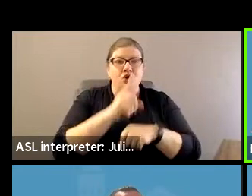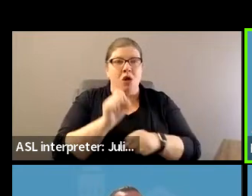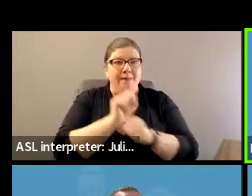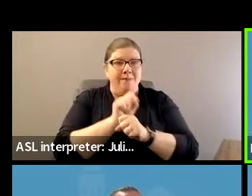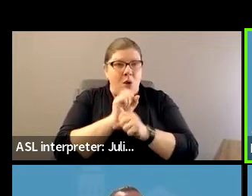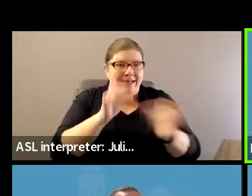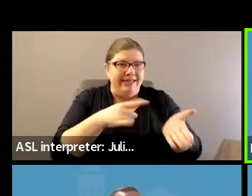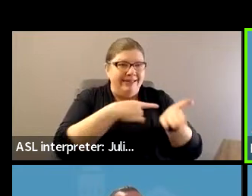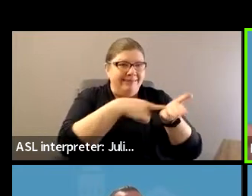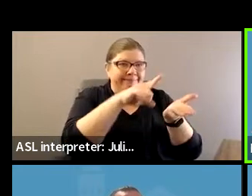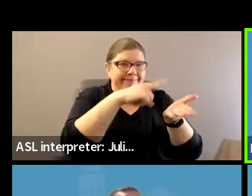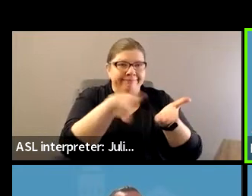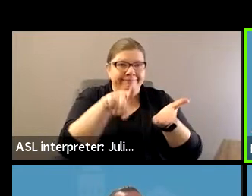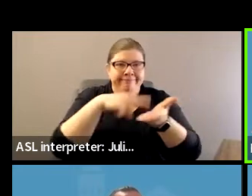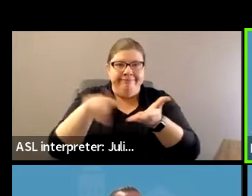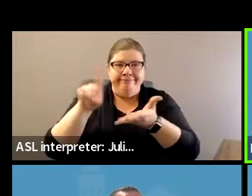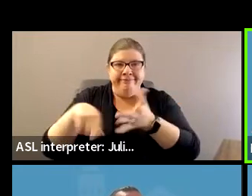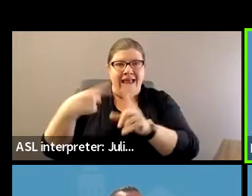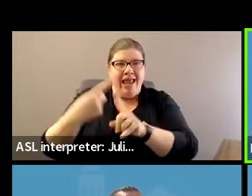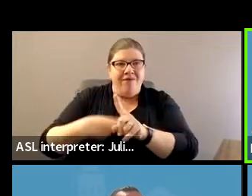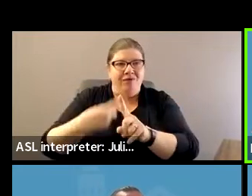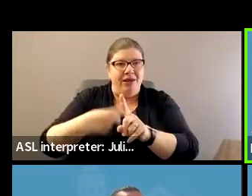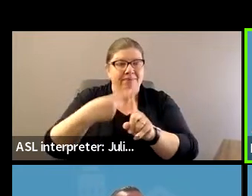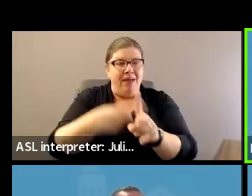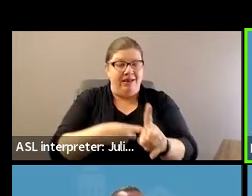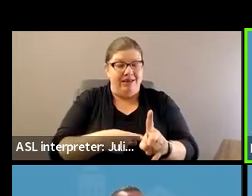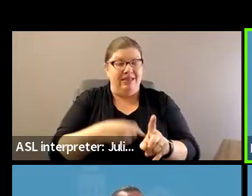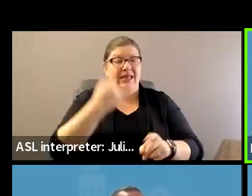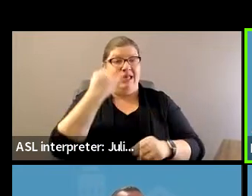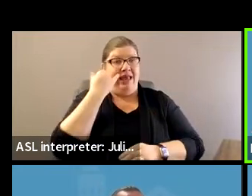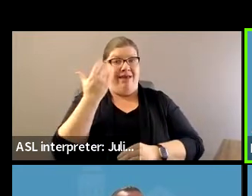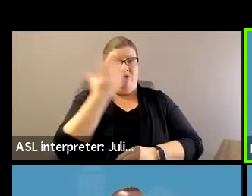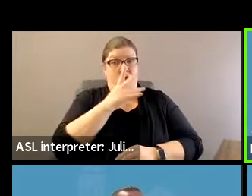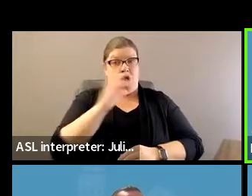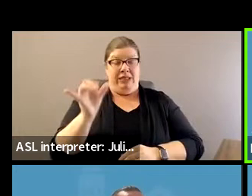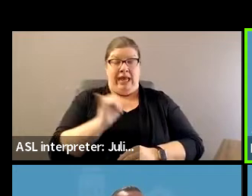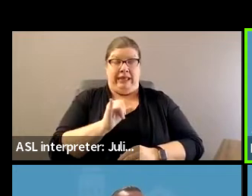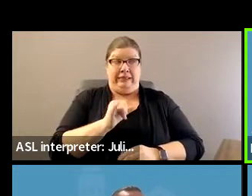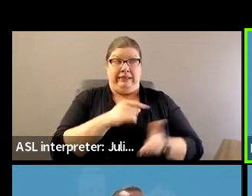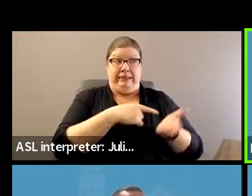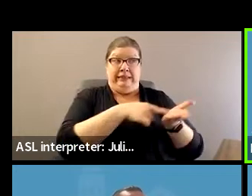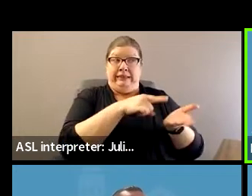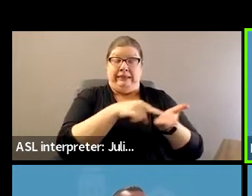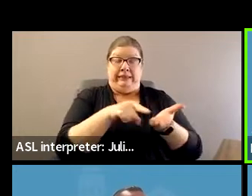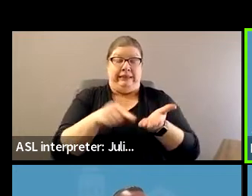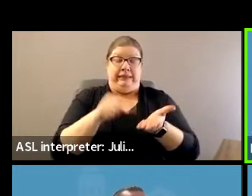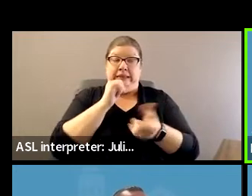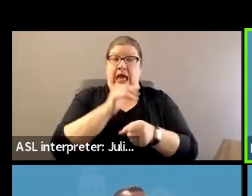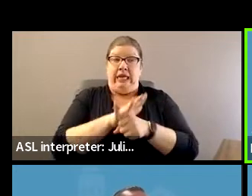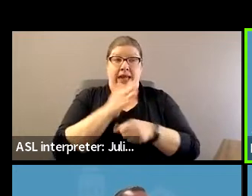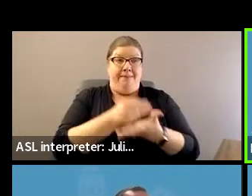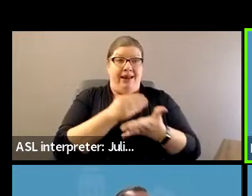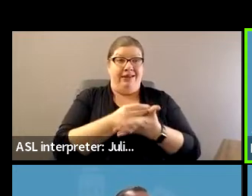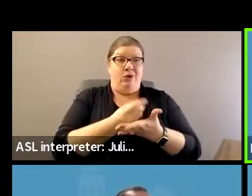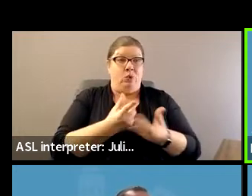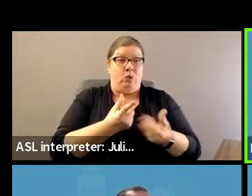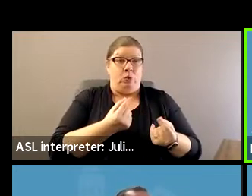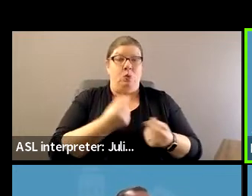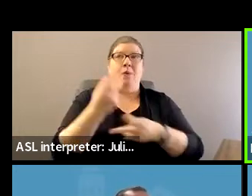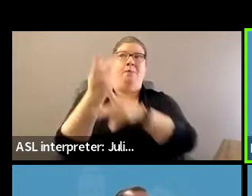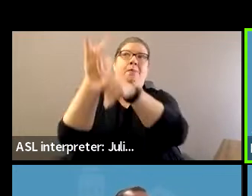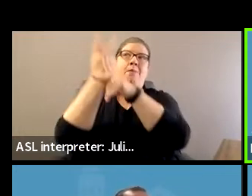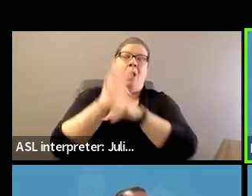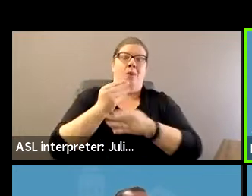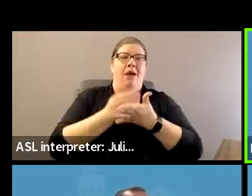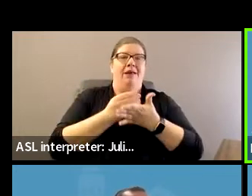make payroll month after month. So anytime that you look like you are not going to have enough money to do that, you have to borrow money. And that's what